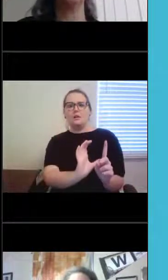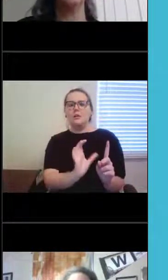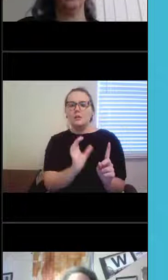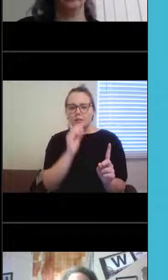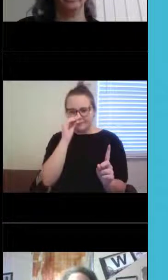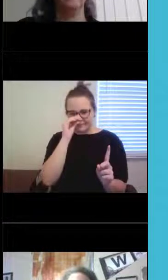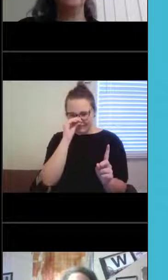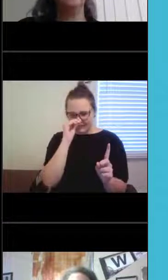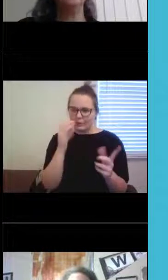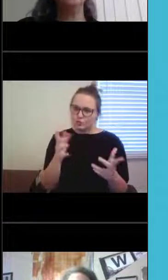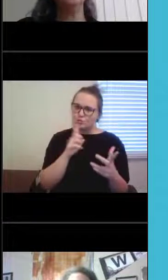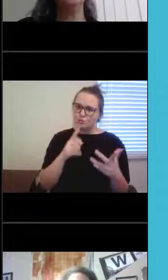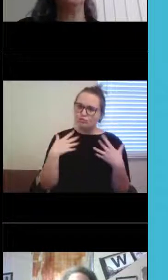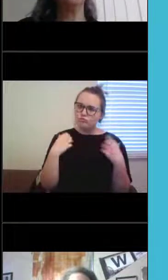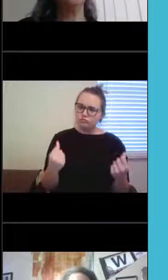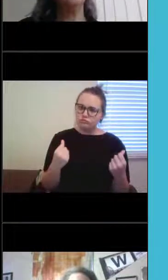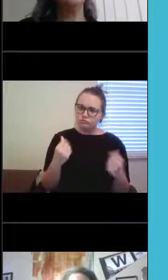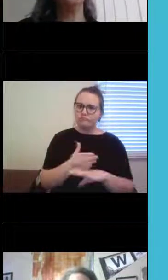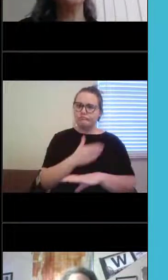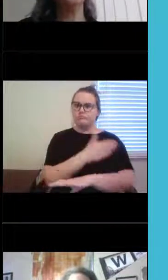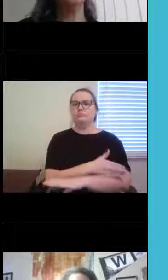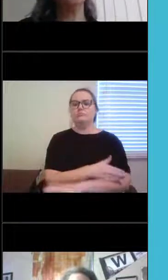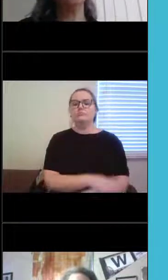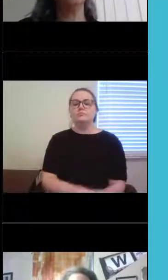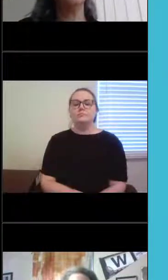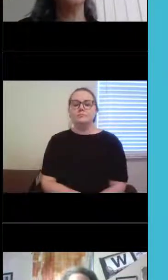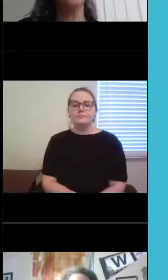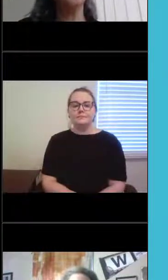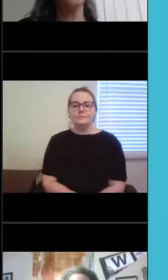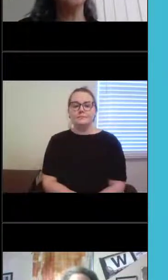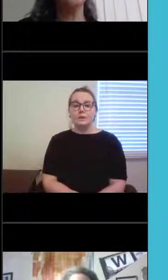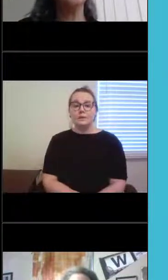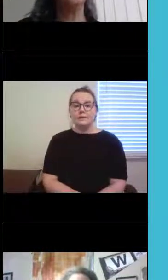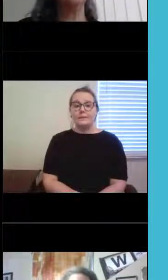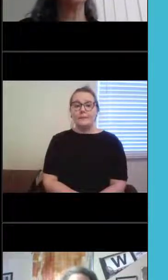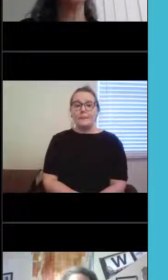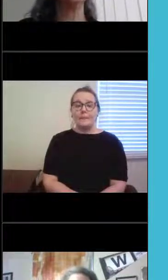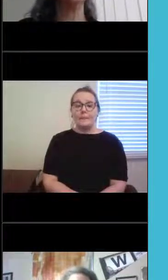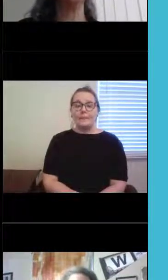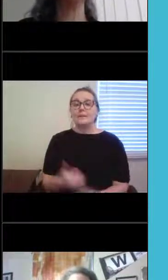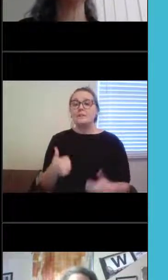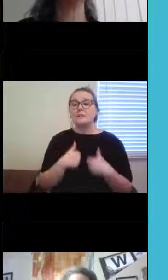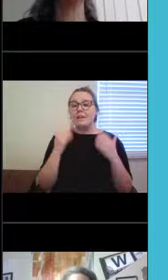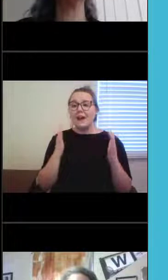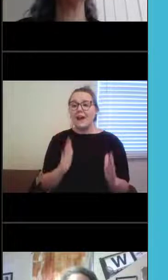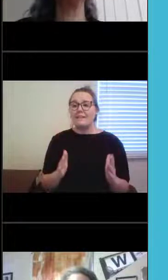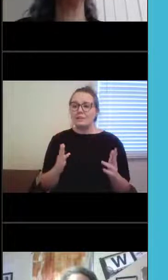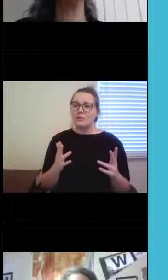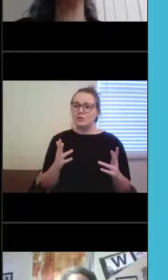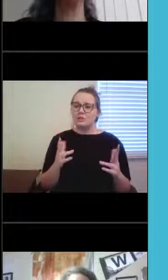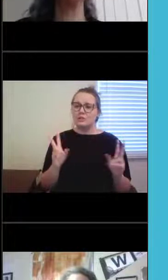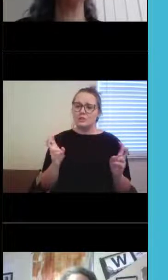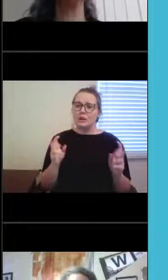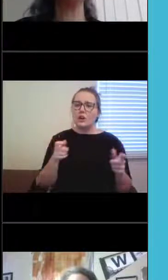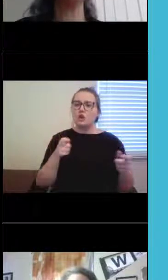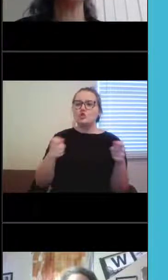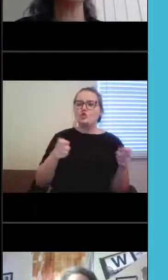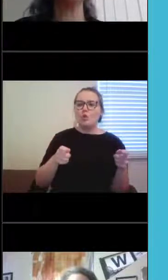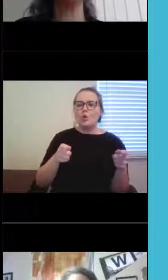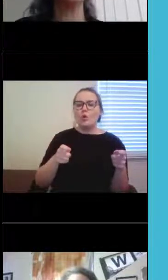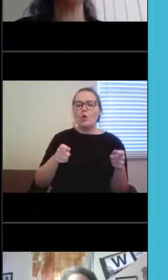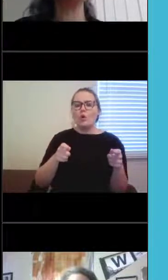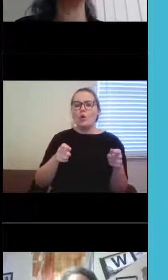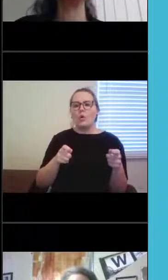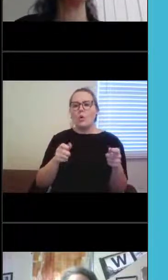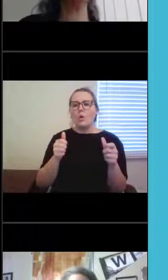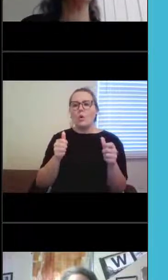empowerment and recovery. And what we see here is that survivors perceiving less control, and I'm going to say control over their present